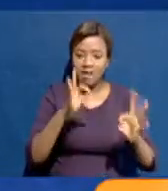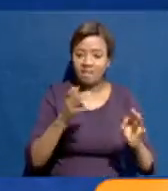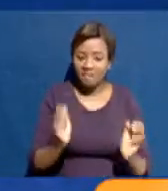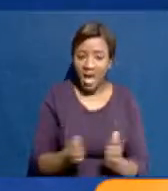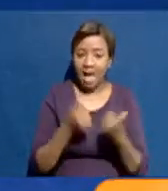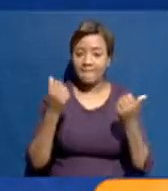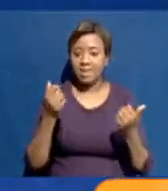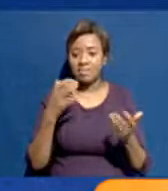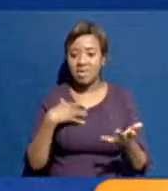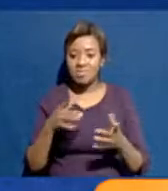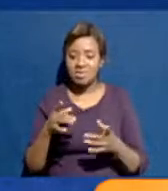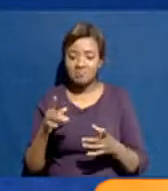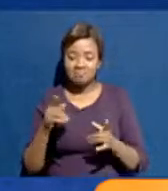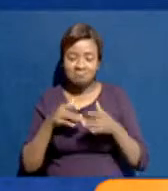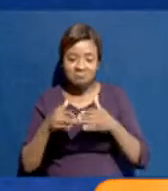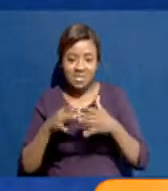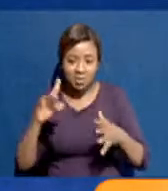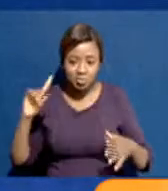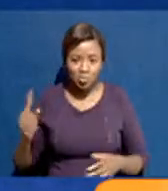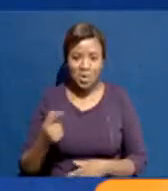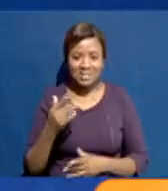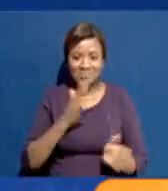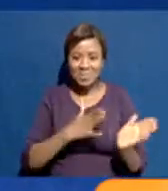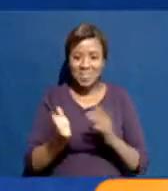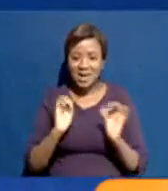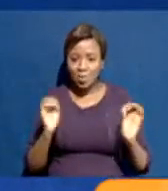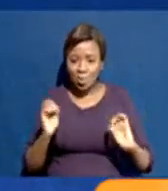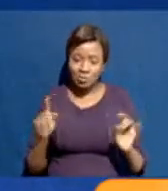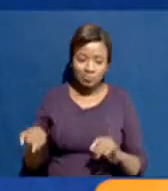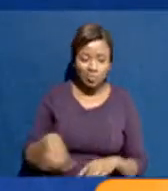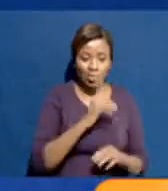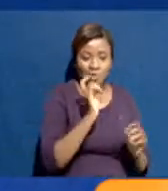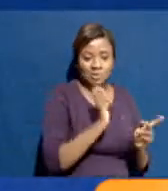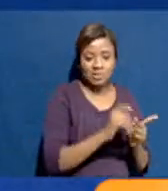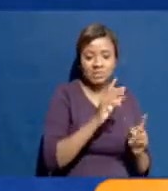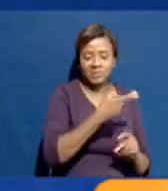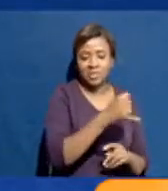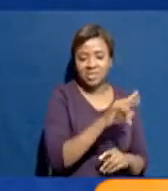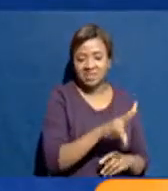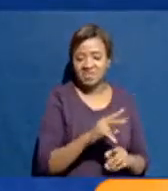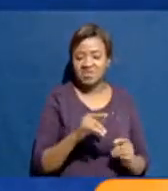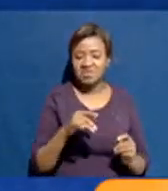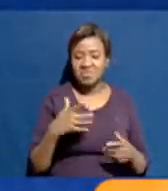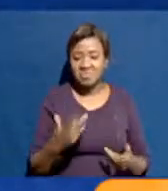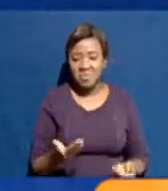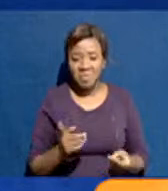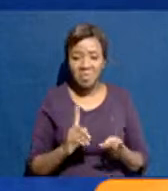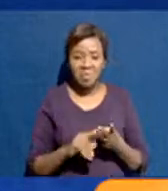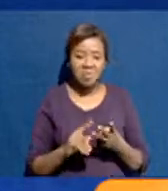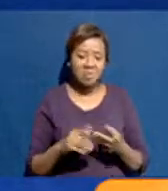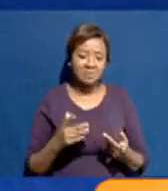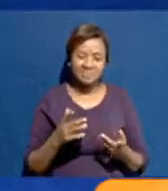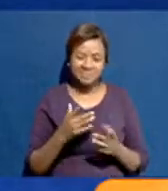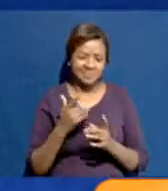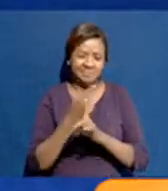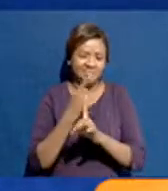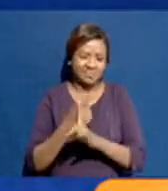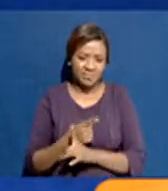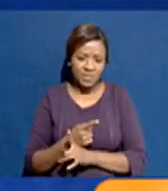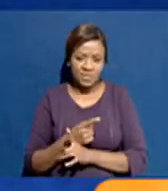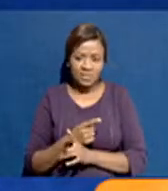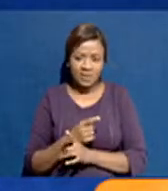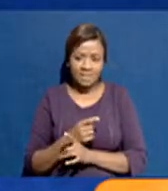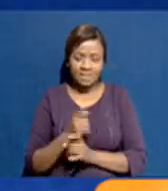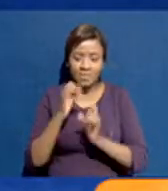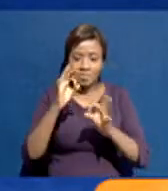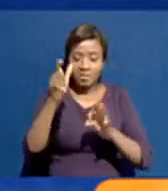is the only way young people go to go and seek the HIV test. So when I say this, I get a lot of, nah, you're